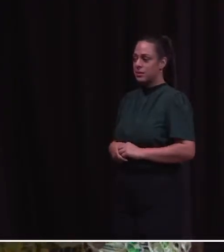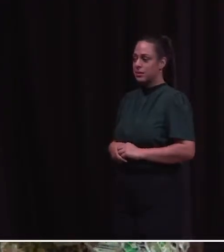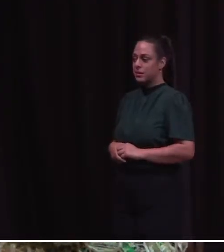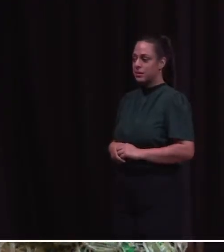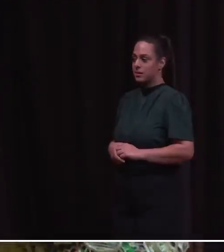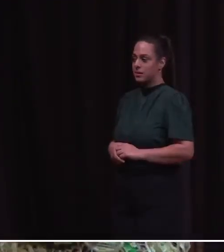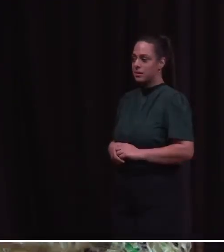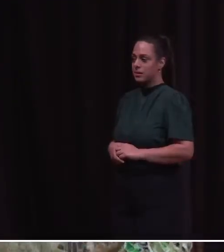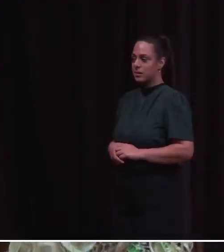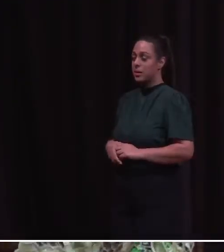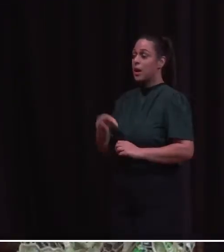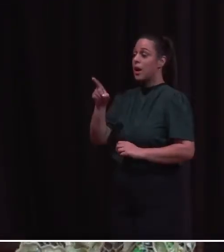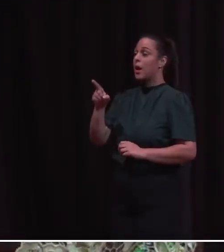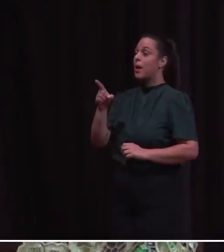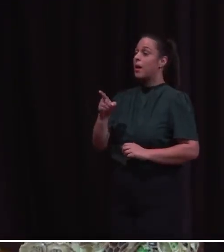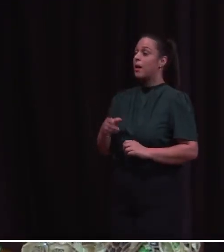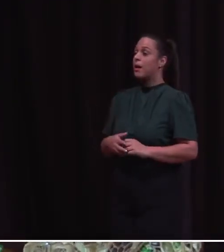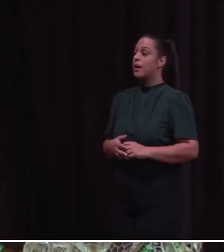woman being affected?